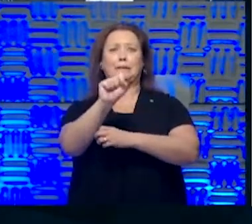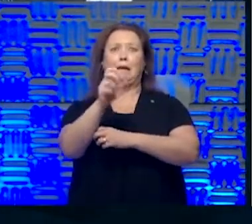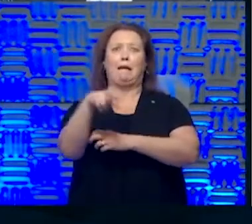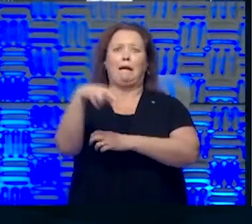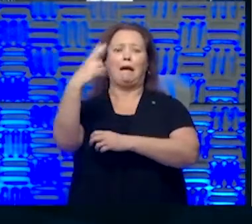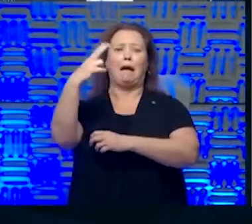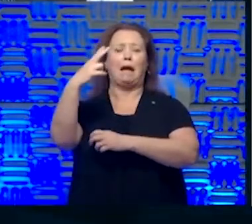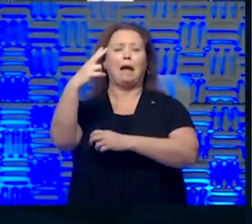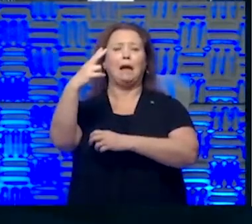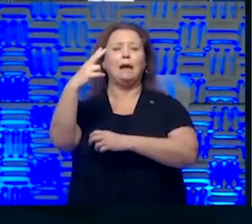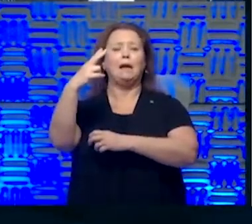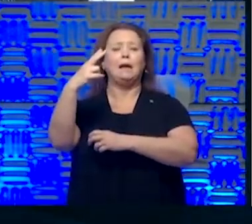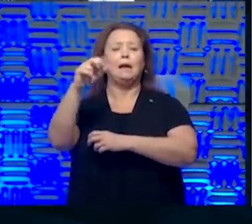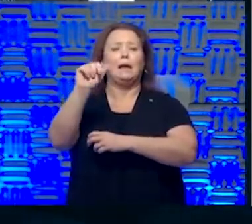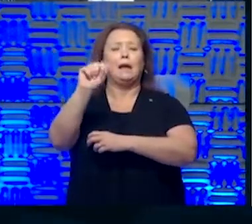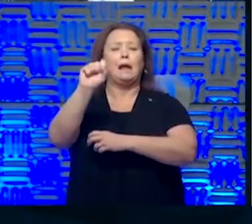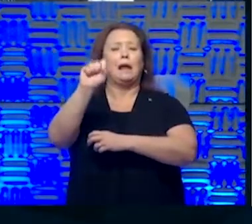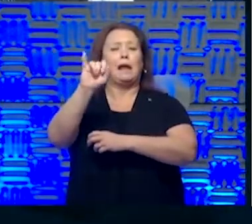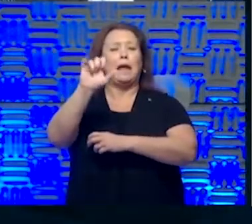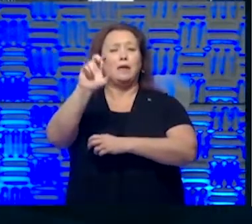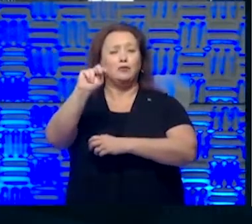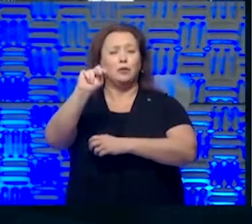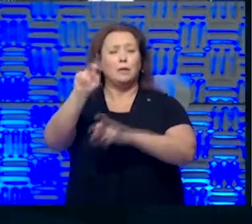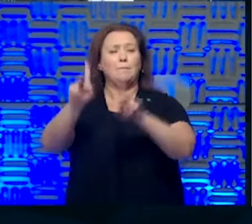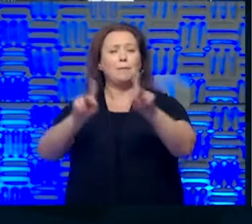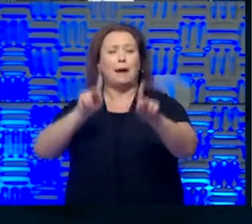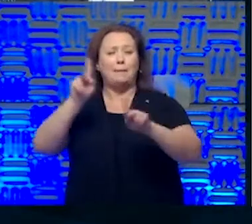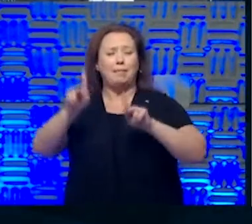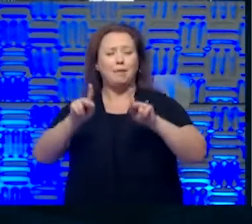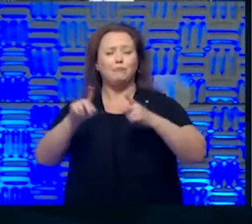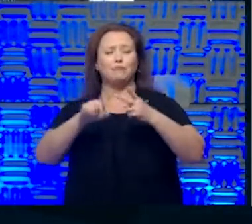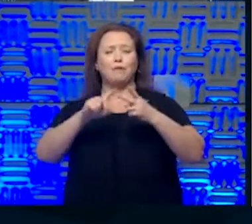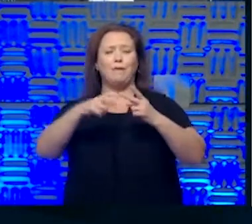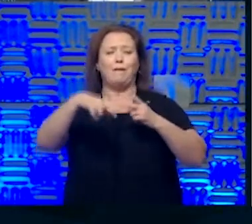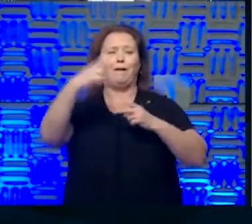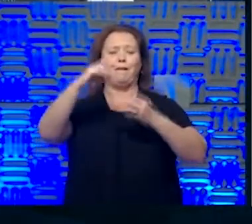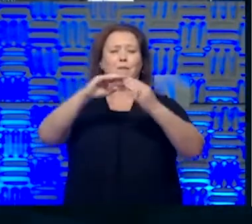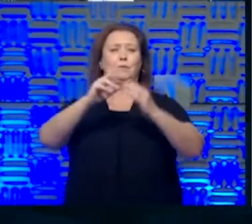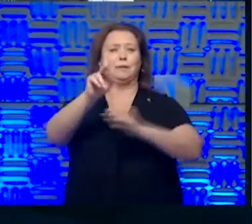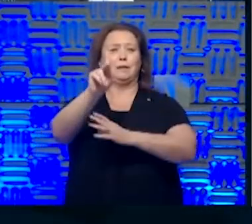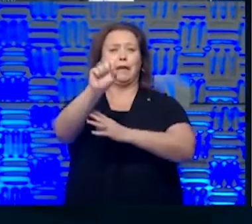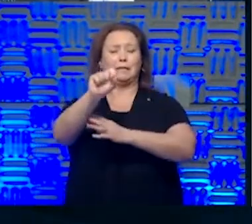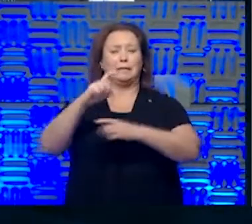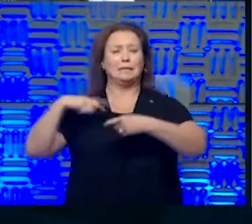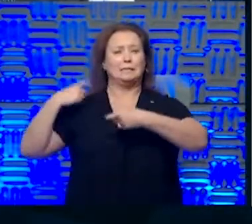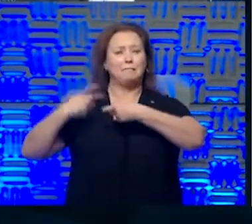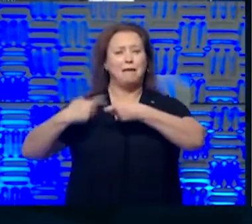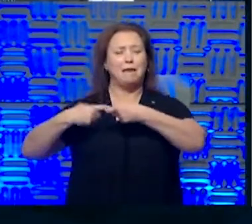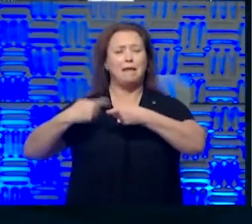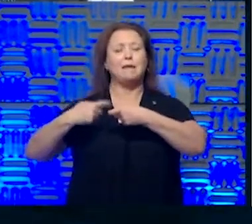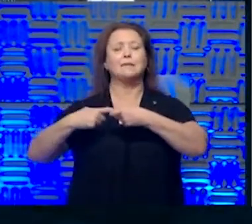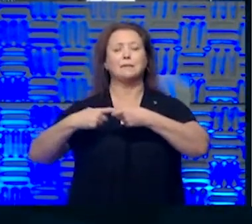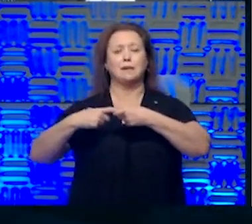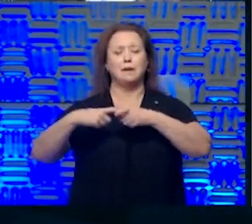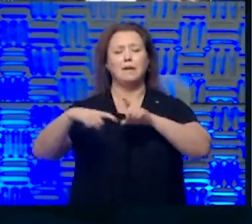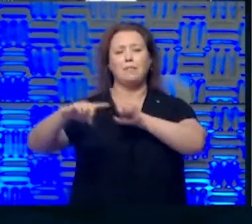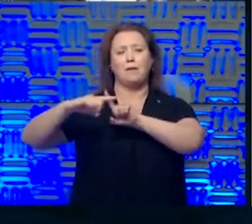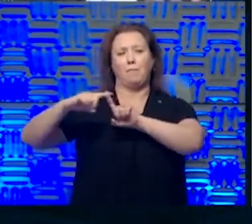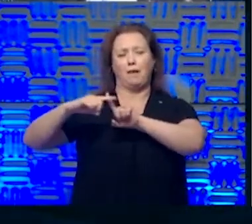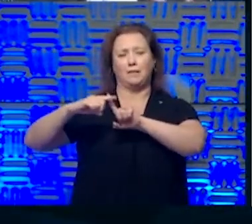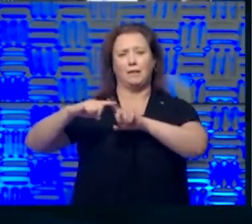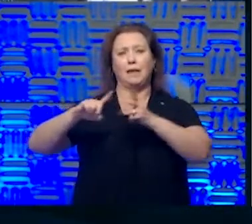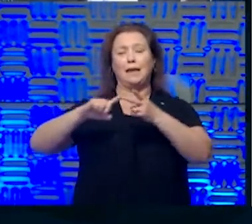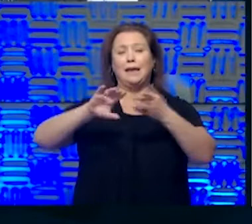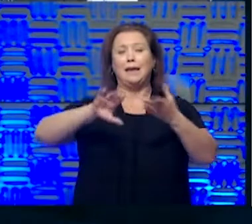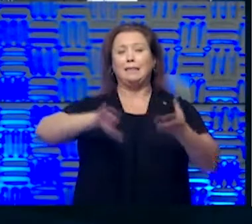of Asians in our county and really across the state of Kansas, as well as high numbers of Hispanics coming positive. The